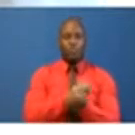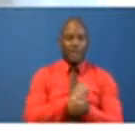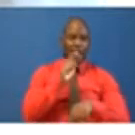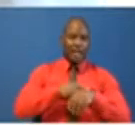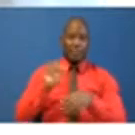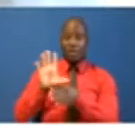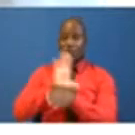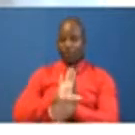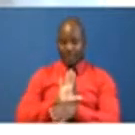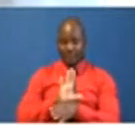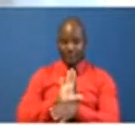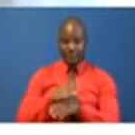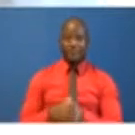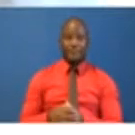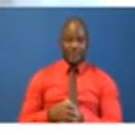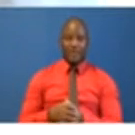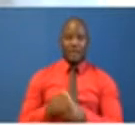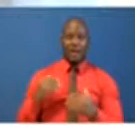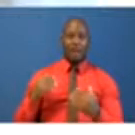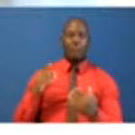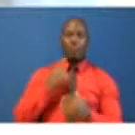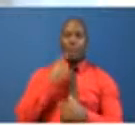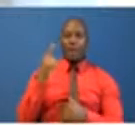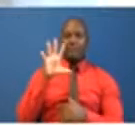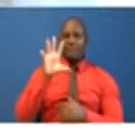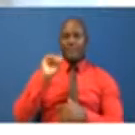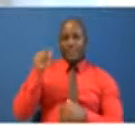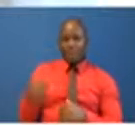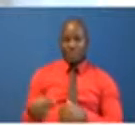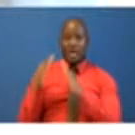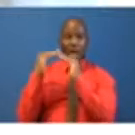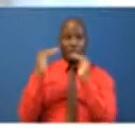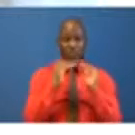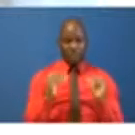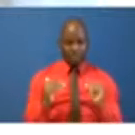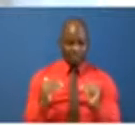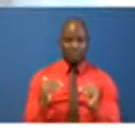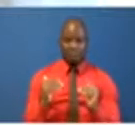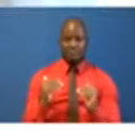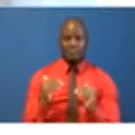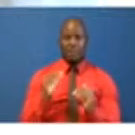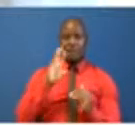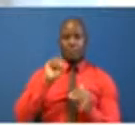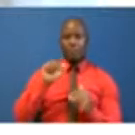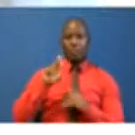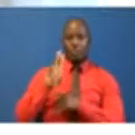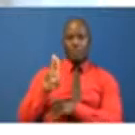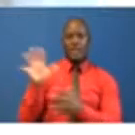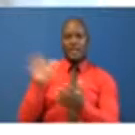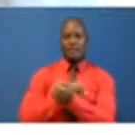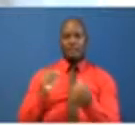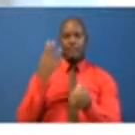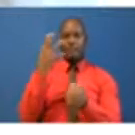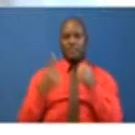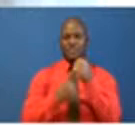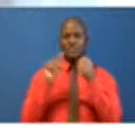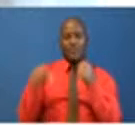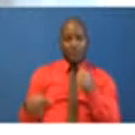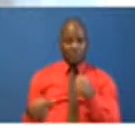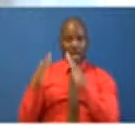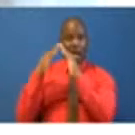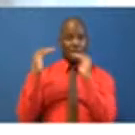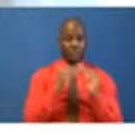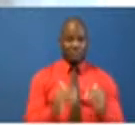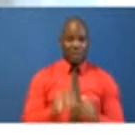during covet up to 150 000 houses in fact mukuru they destroyed 46 000